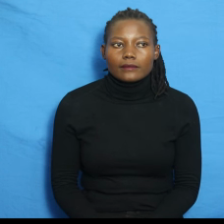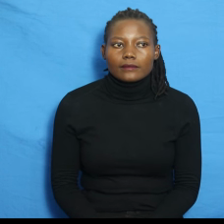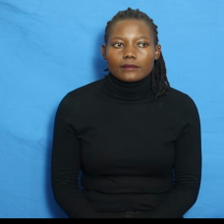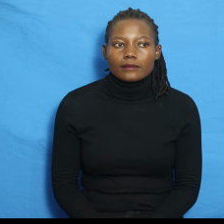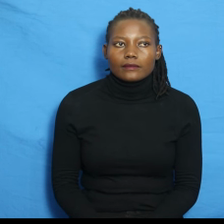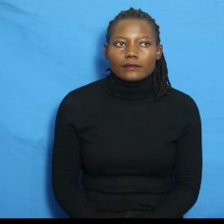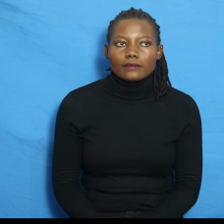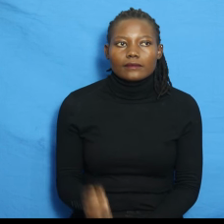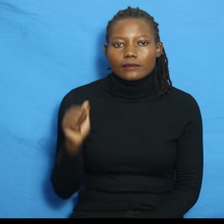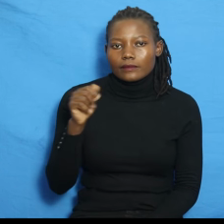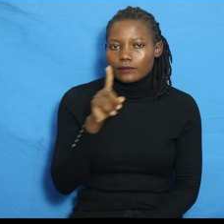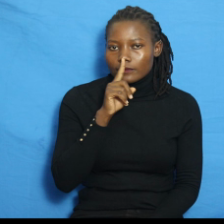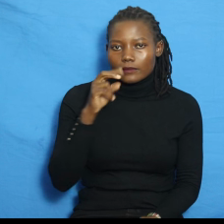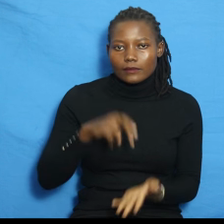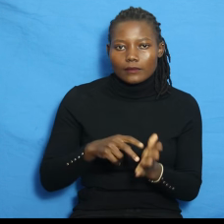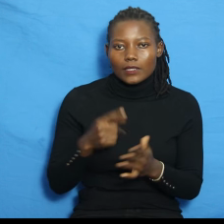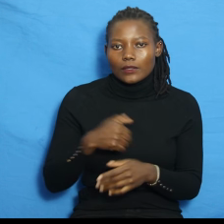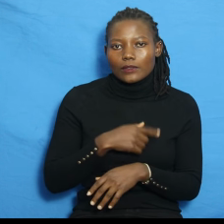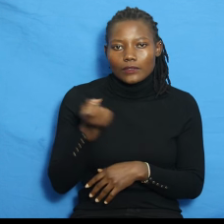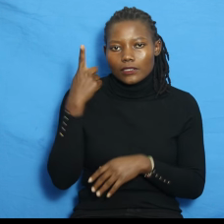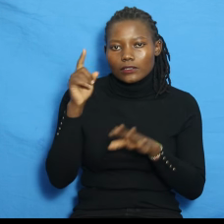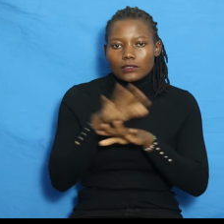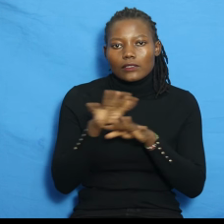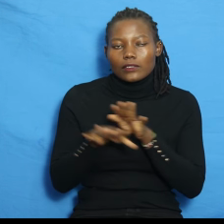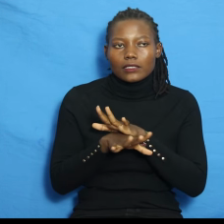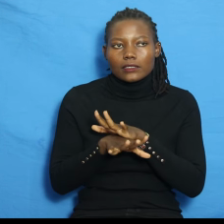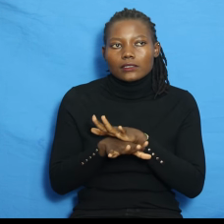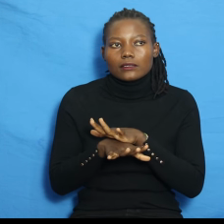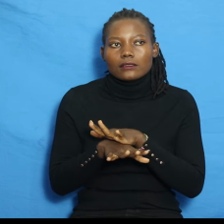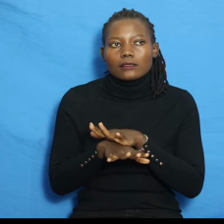Does silence means we've understood everything?